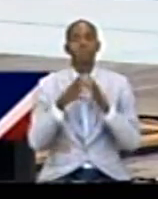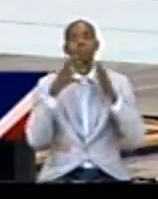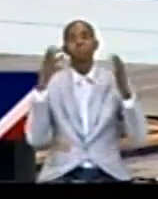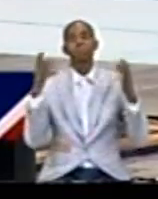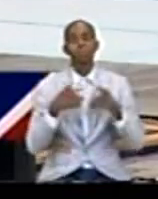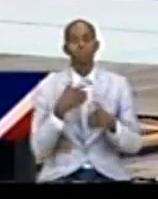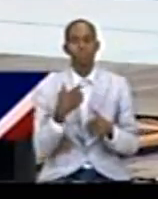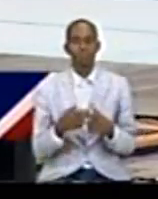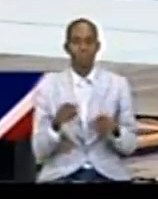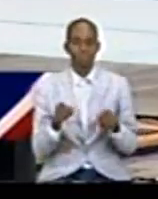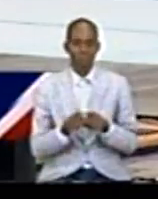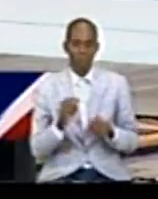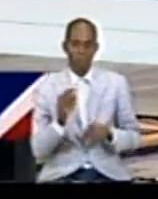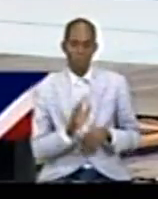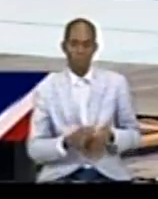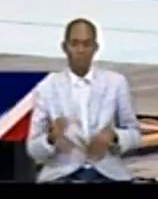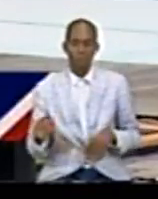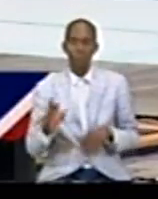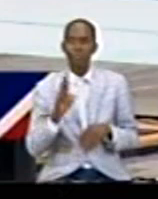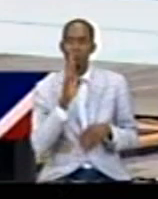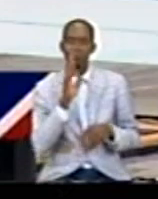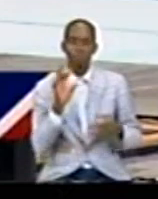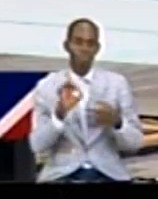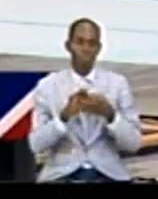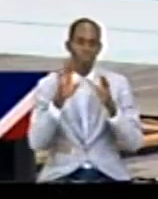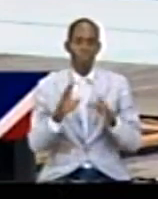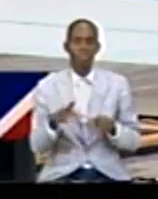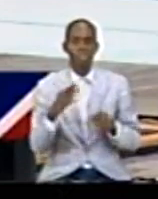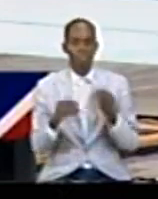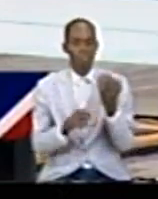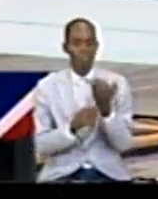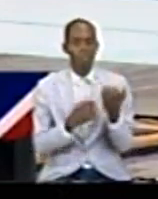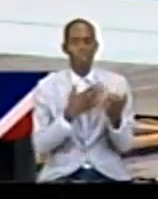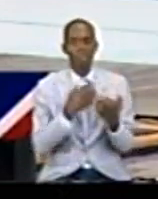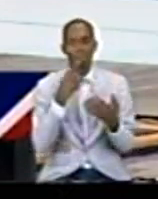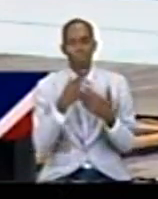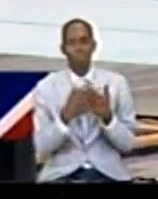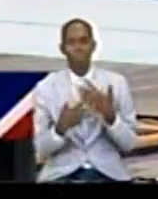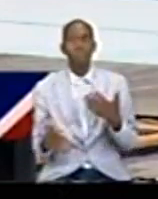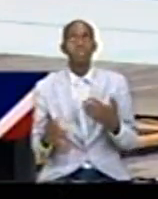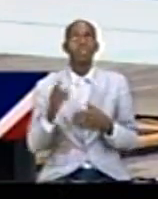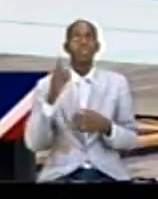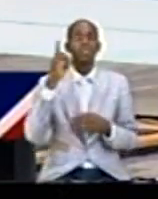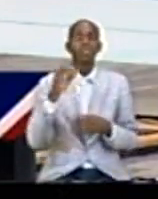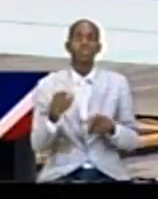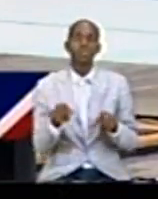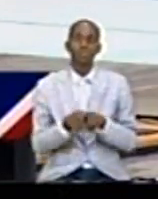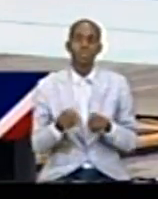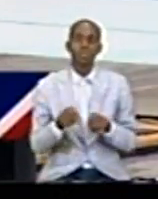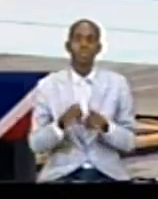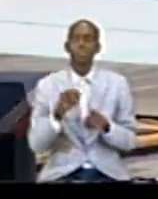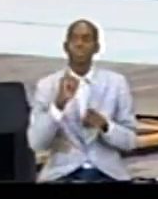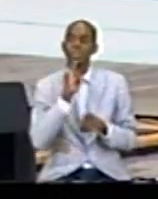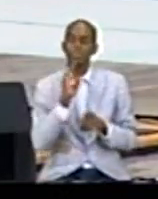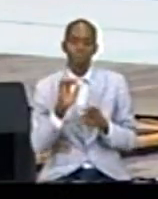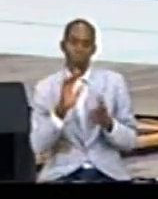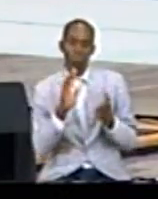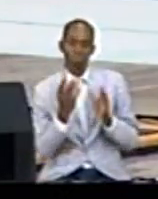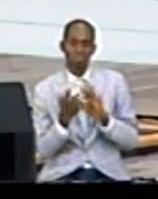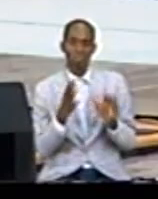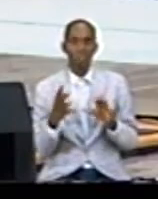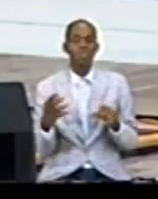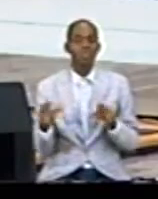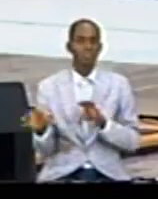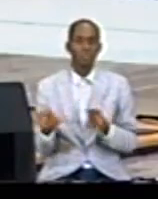the children are partakers of flesh and blood, he also himself likewise took part of